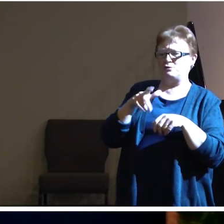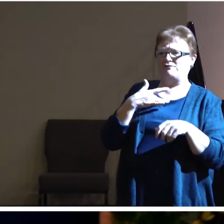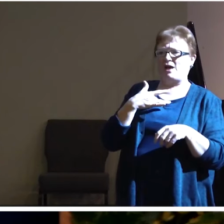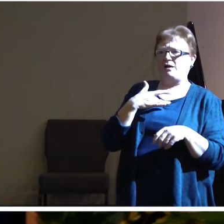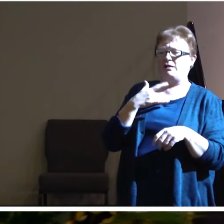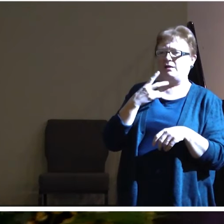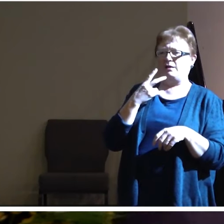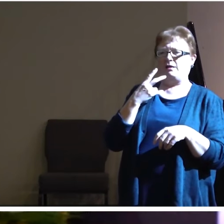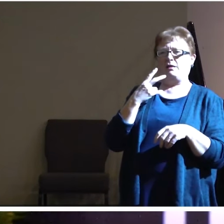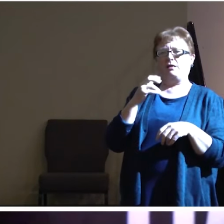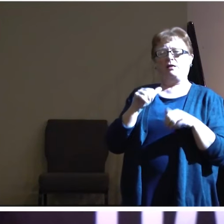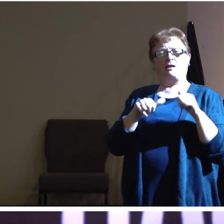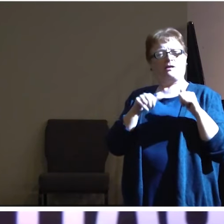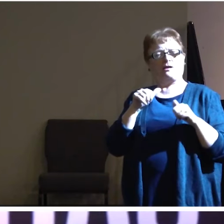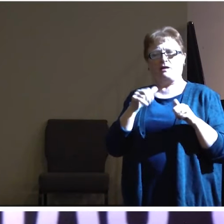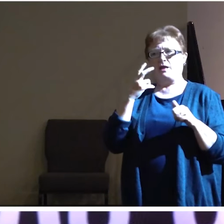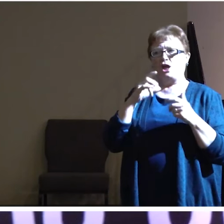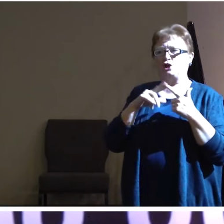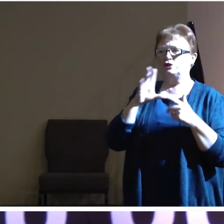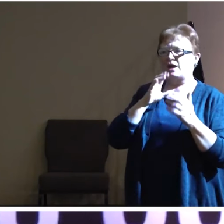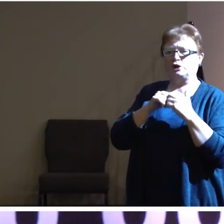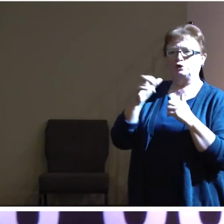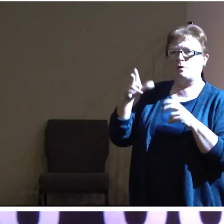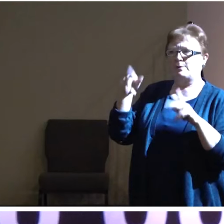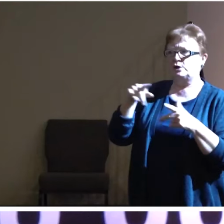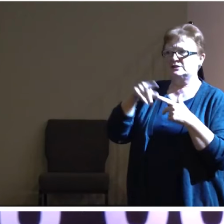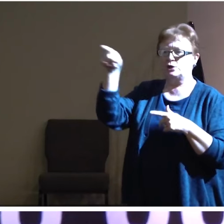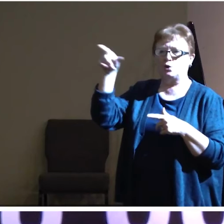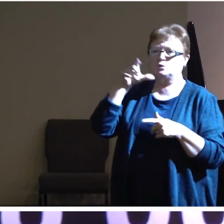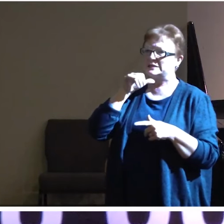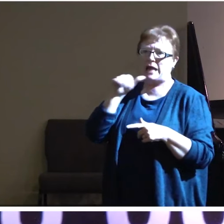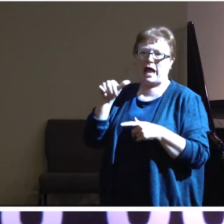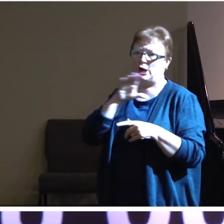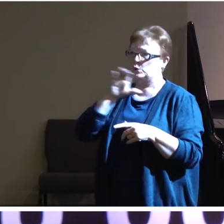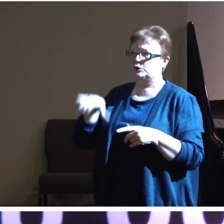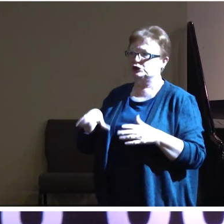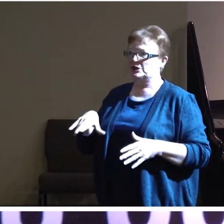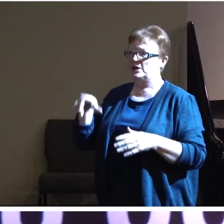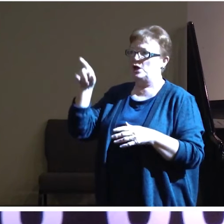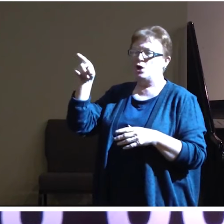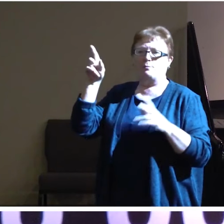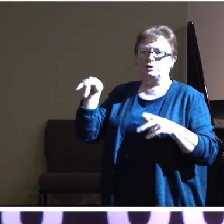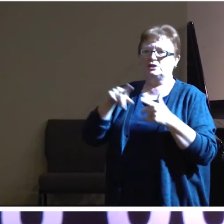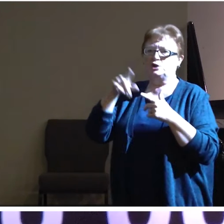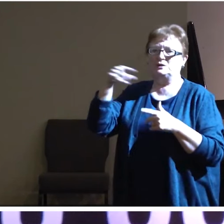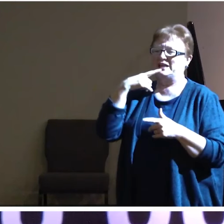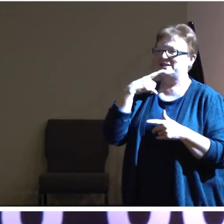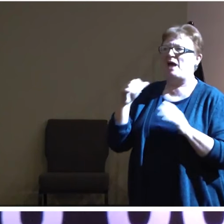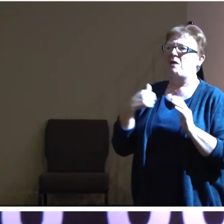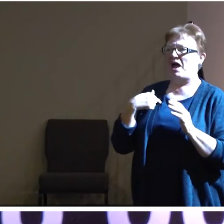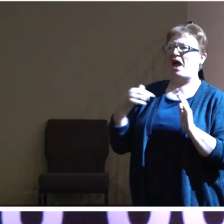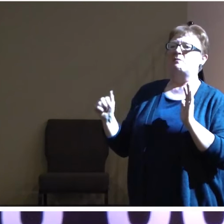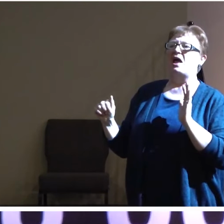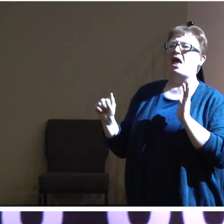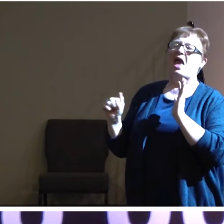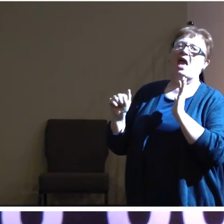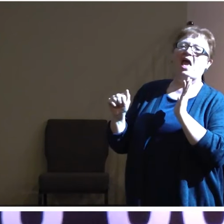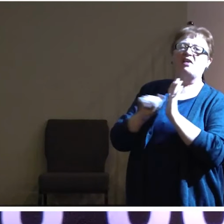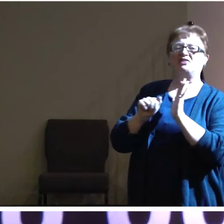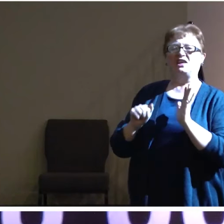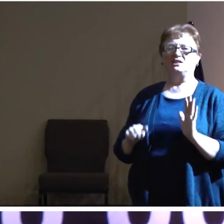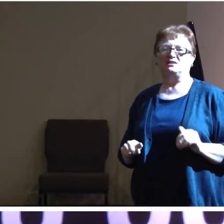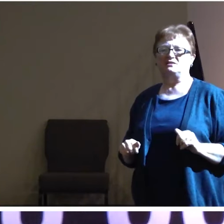times when you're talking to a non-Christian, maybe even someone who declares himself to be an atheist, and they say, I don't, that